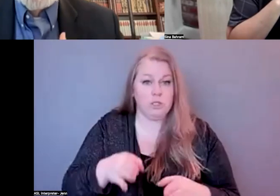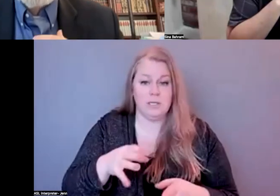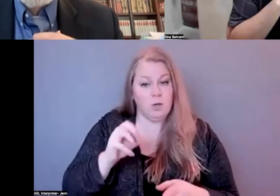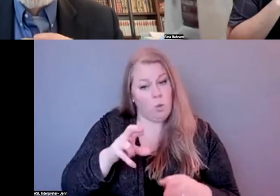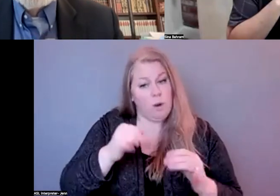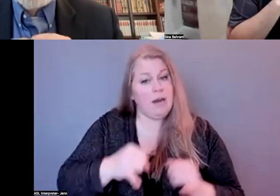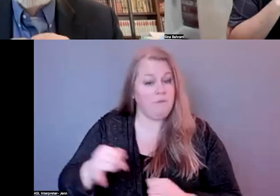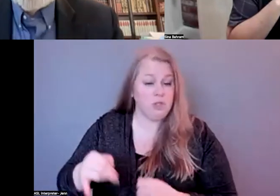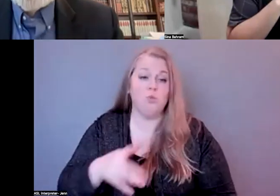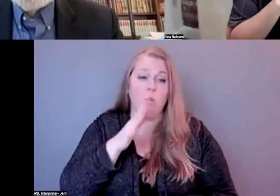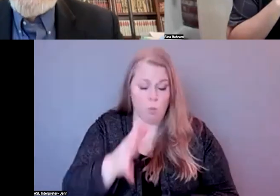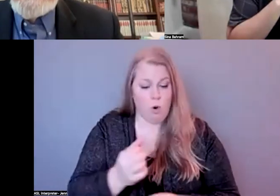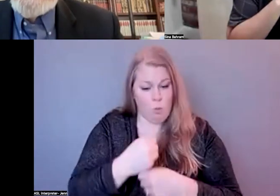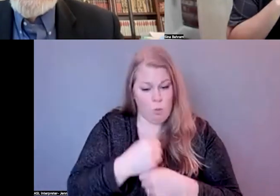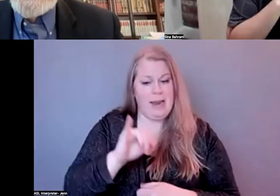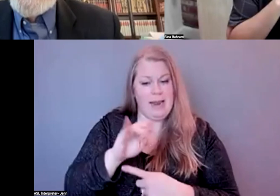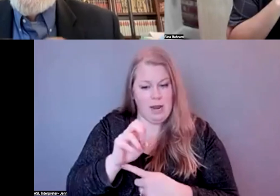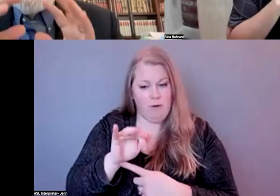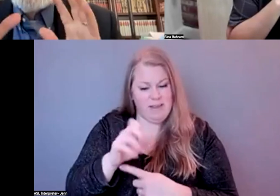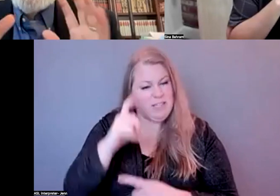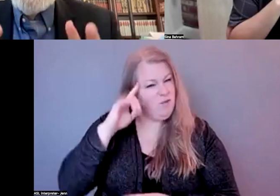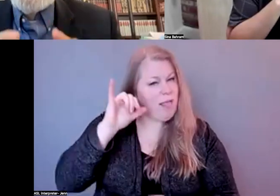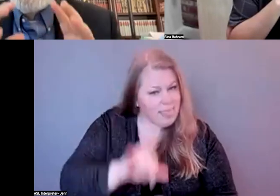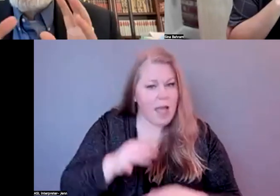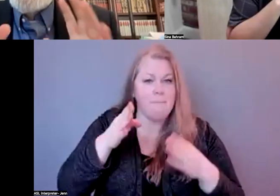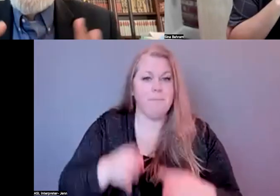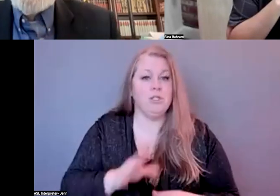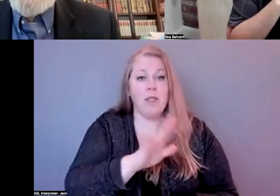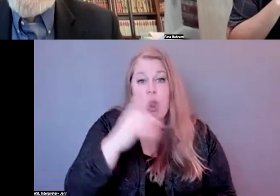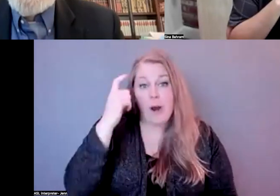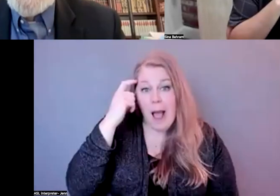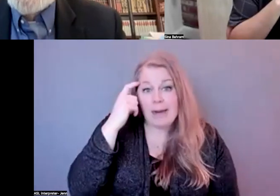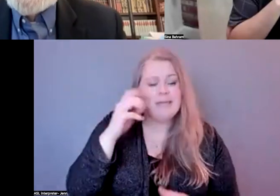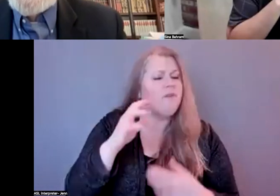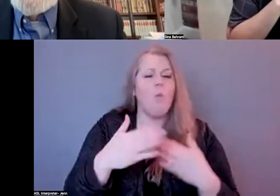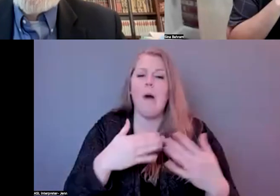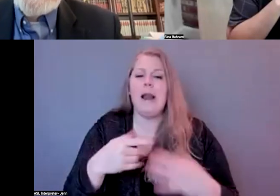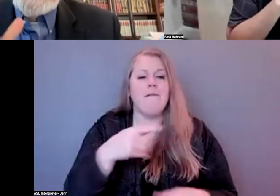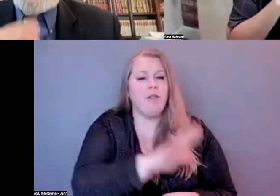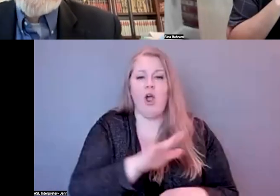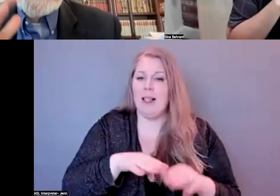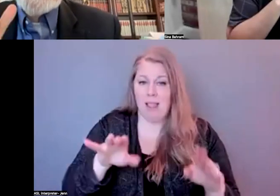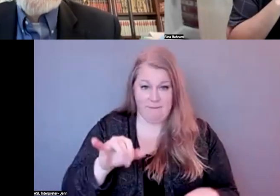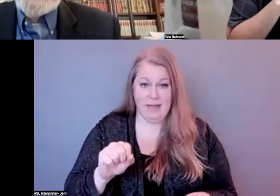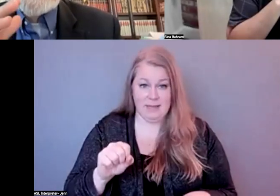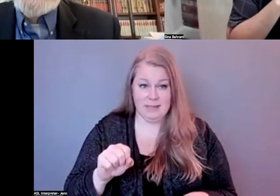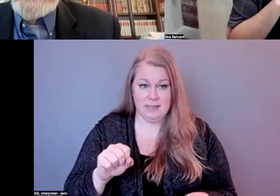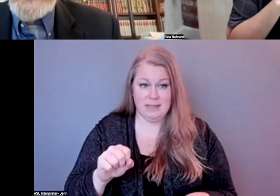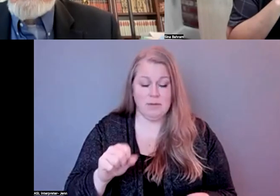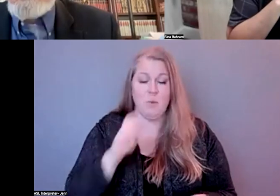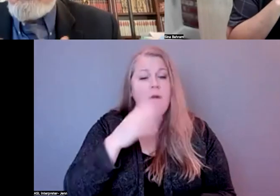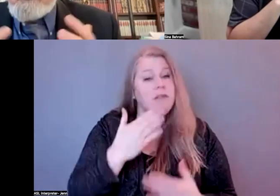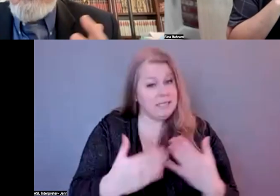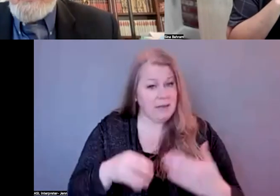It generates an interface for this individual at their cognitive, at whatever level they're at. And it would have some flexibility too,